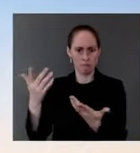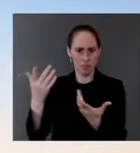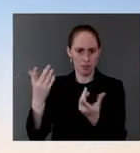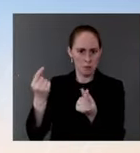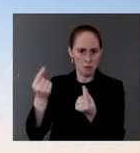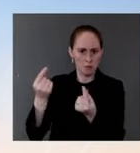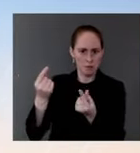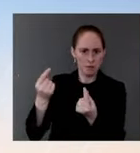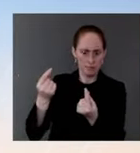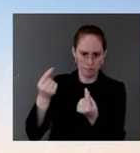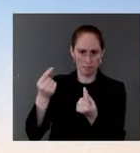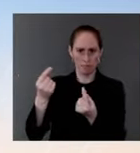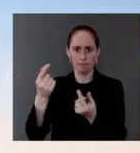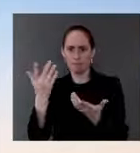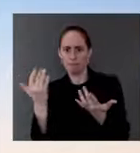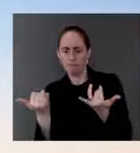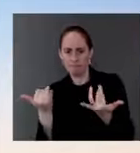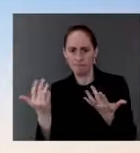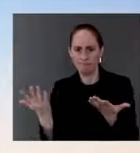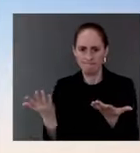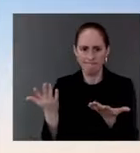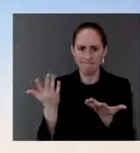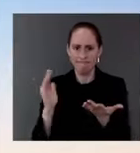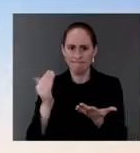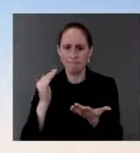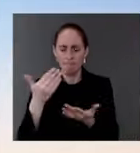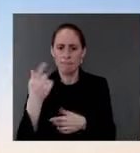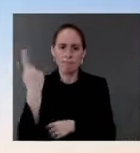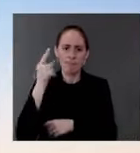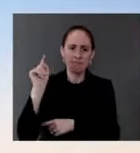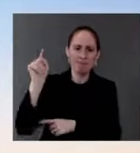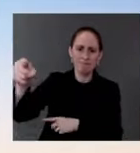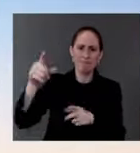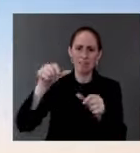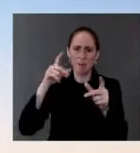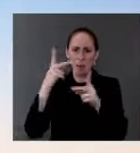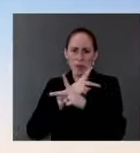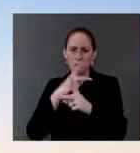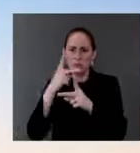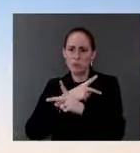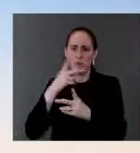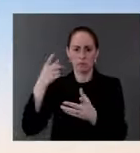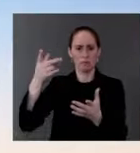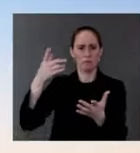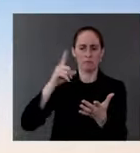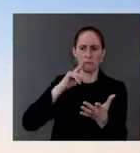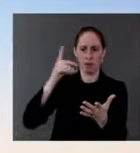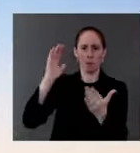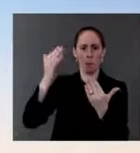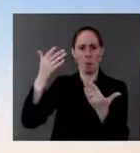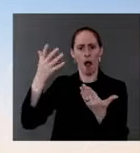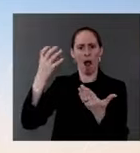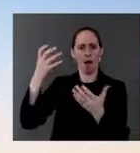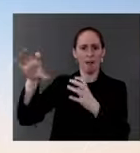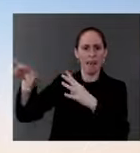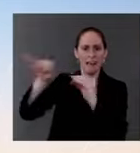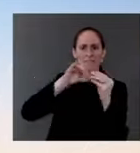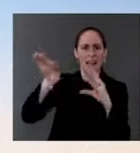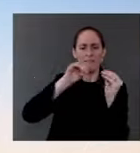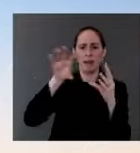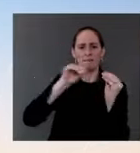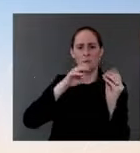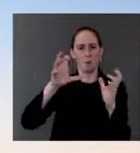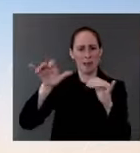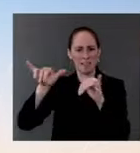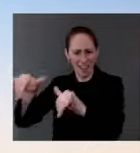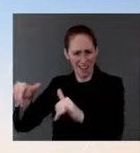question. I don't have all the details on the specific case, not case, but the specific details of this incident that you're referring to.